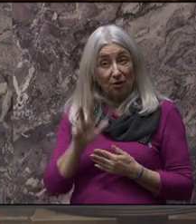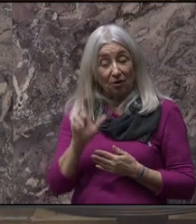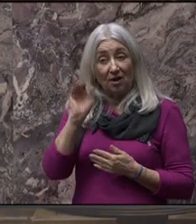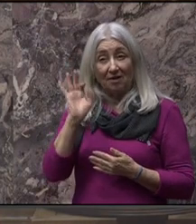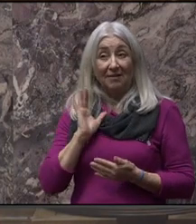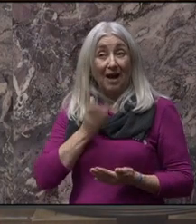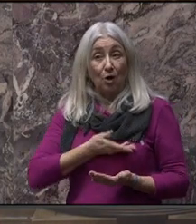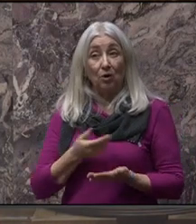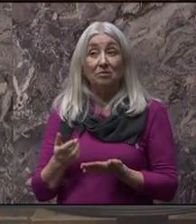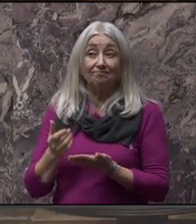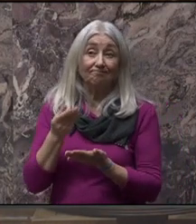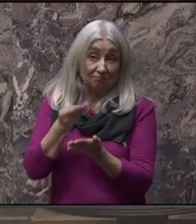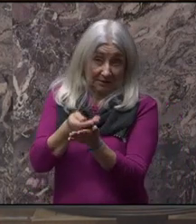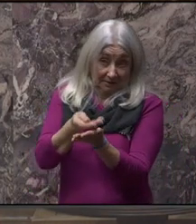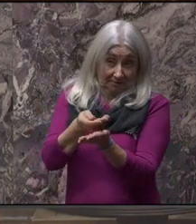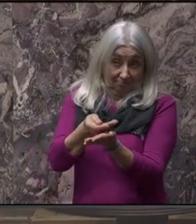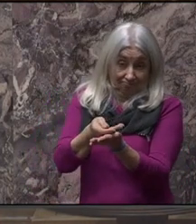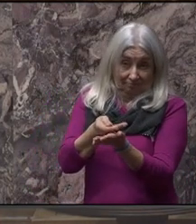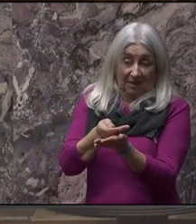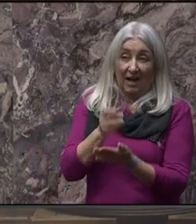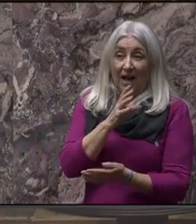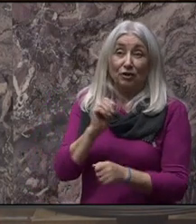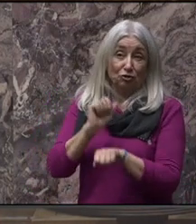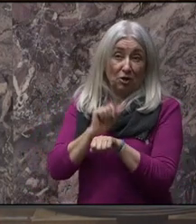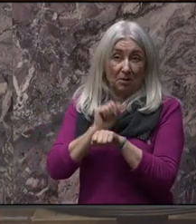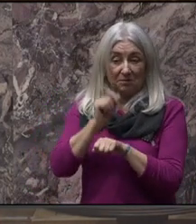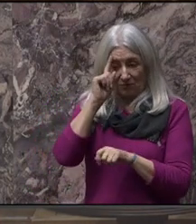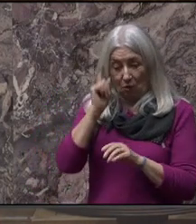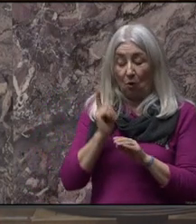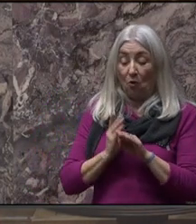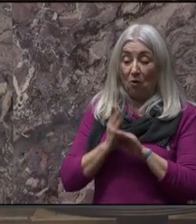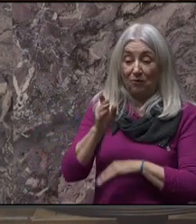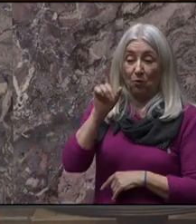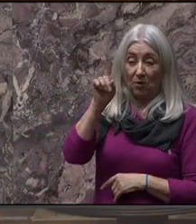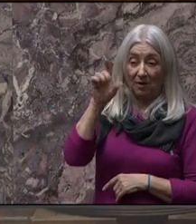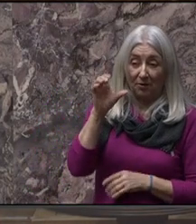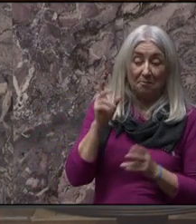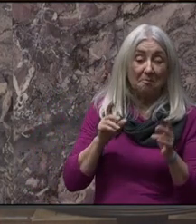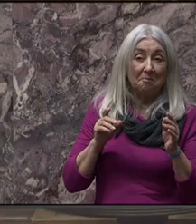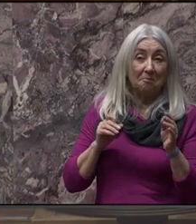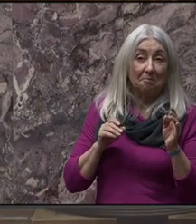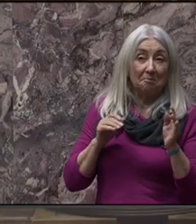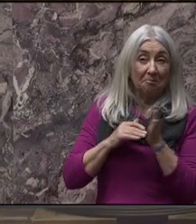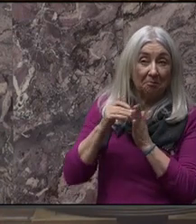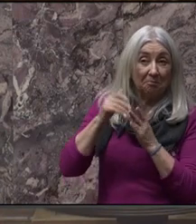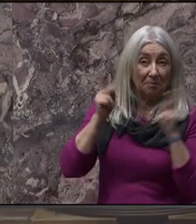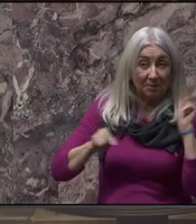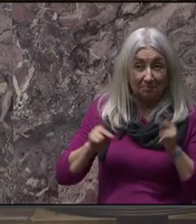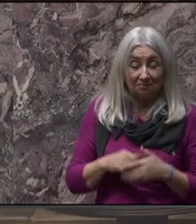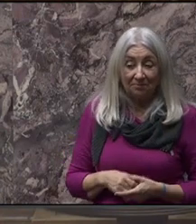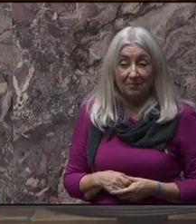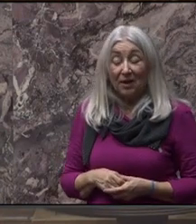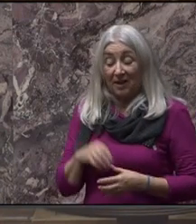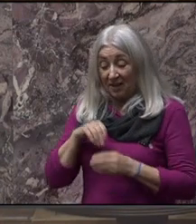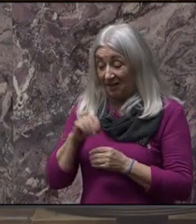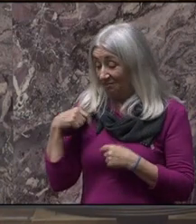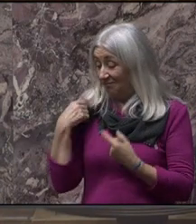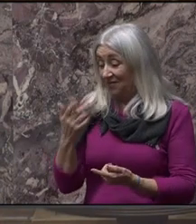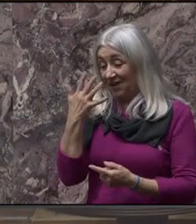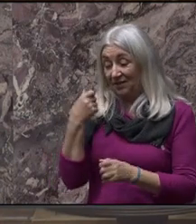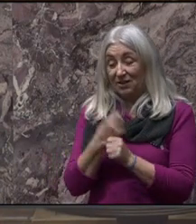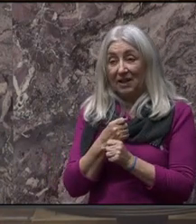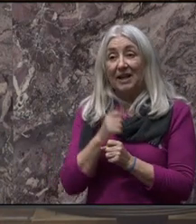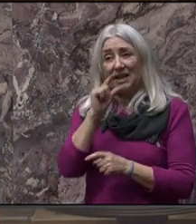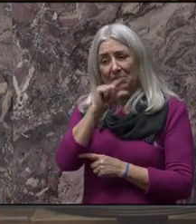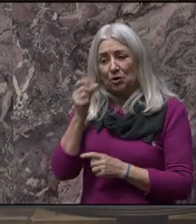GDP and jobs for over 1 million people. In 5 years, your government has made it easier and